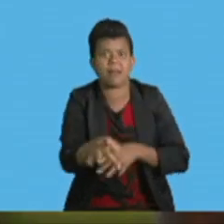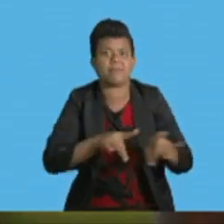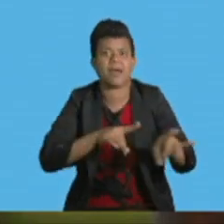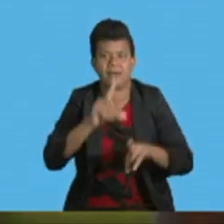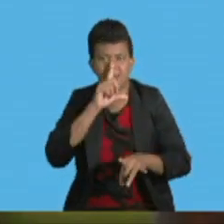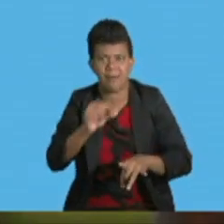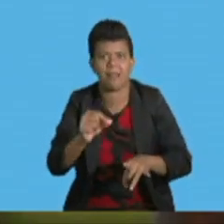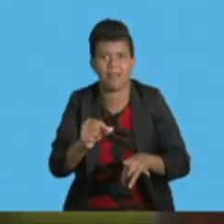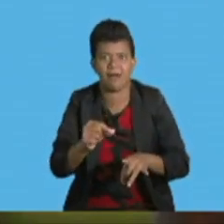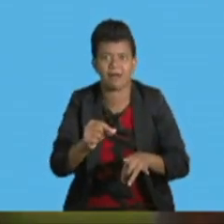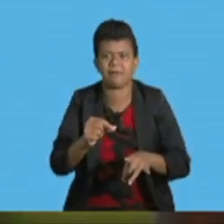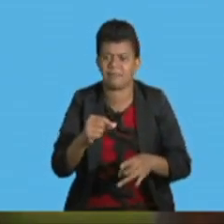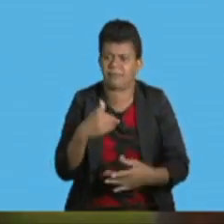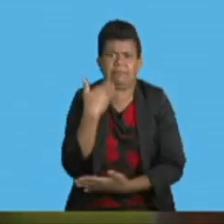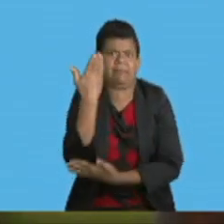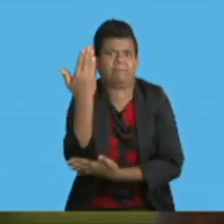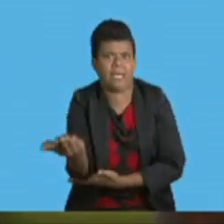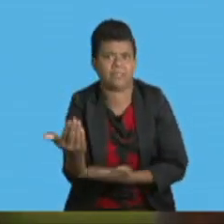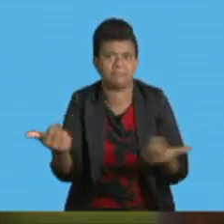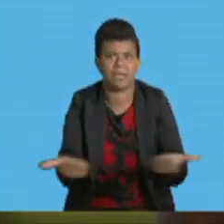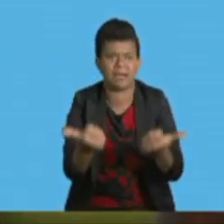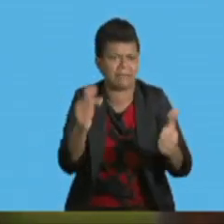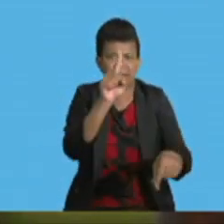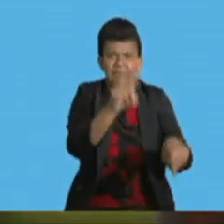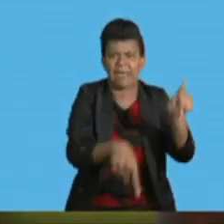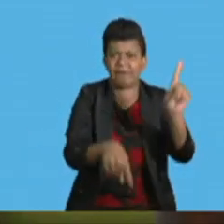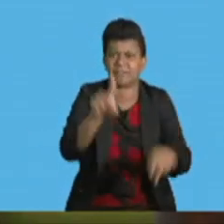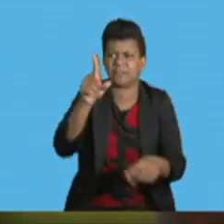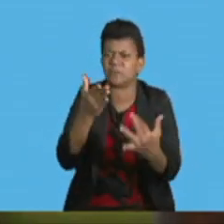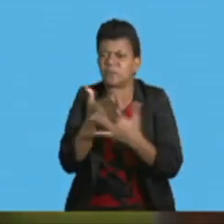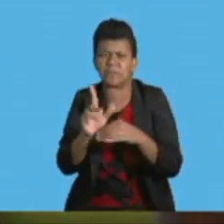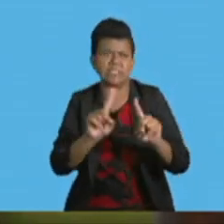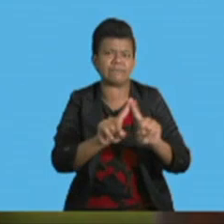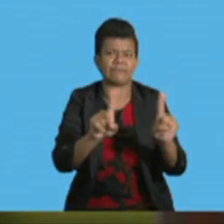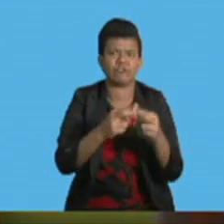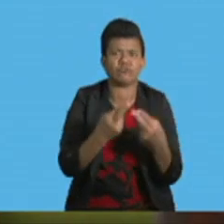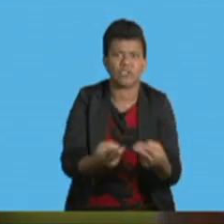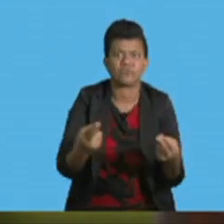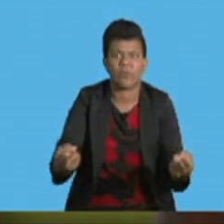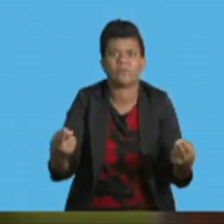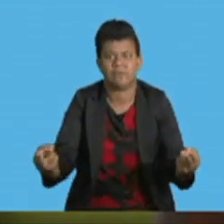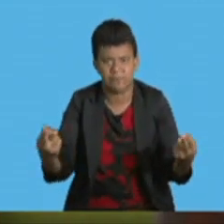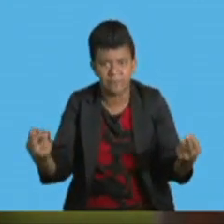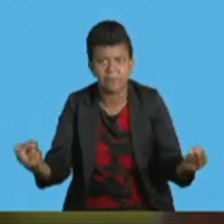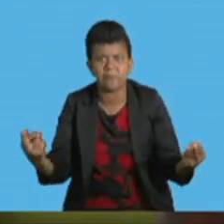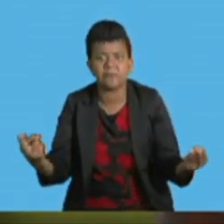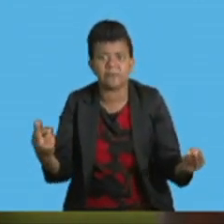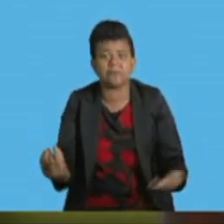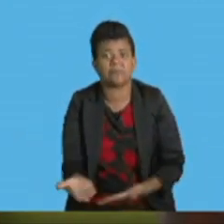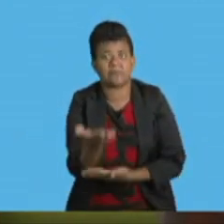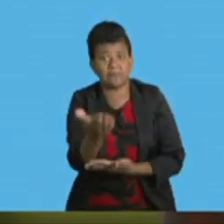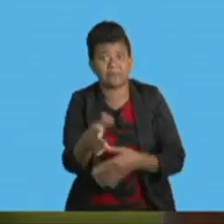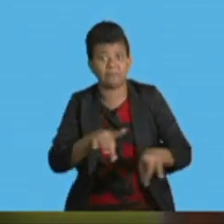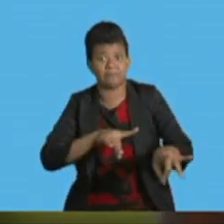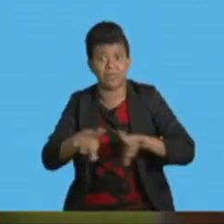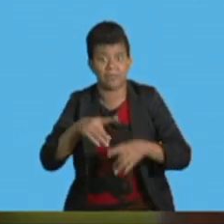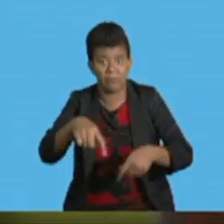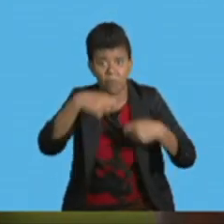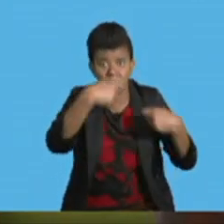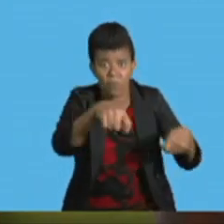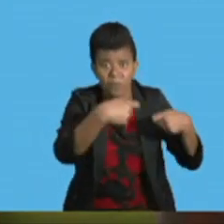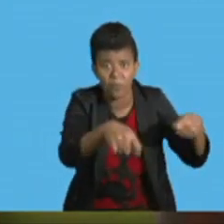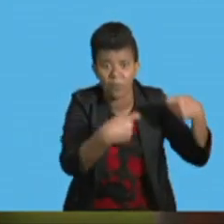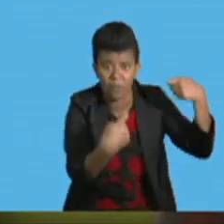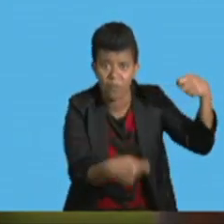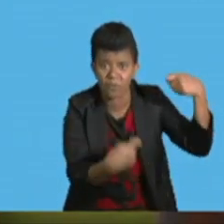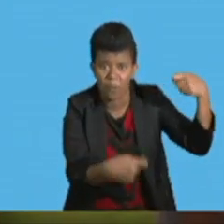electricity demand through the available resources. The power development plan also highlights the associated electricity